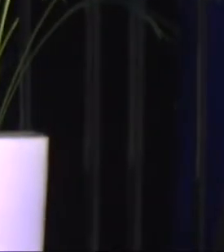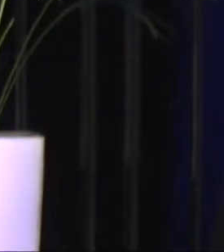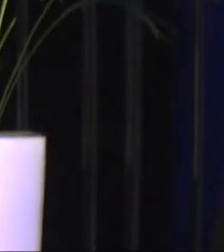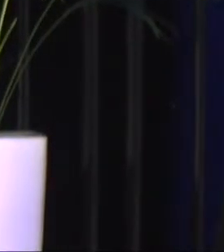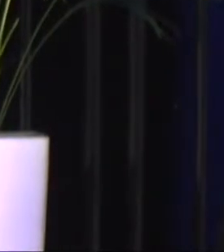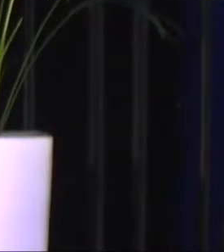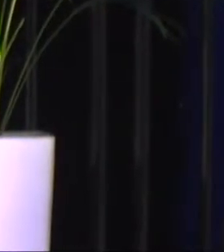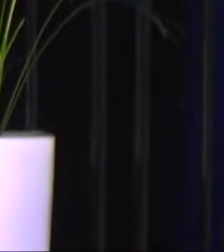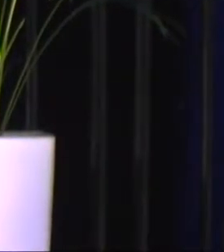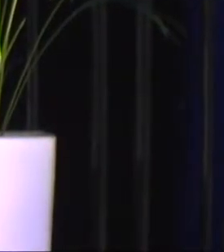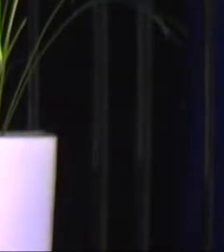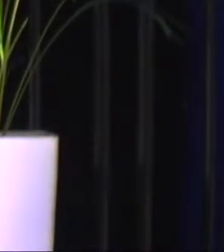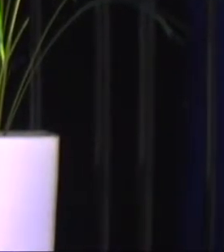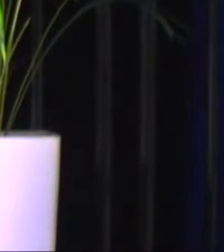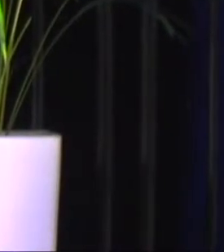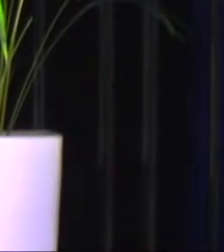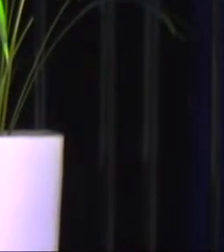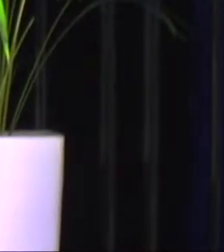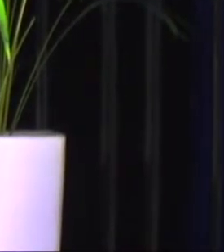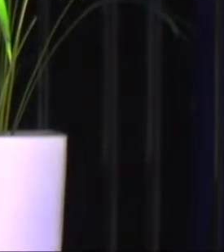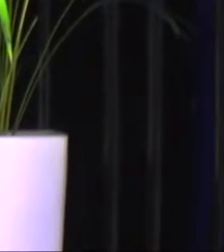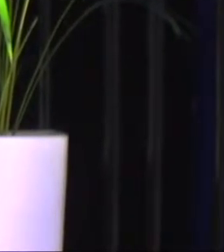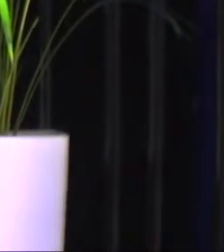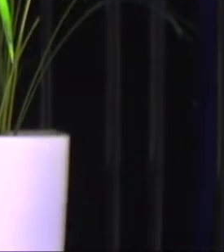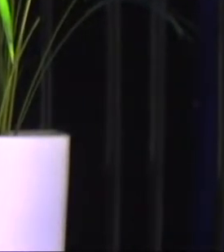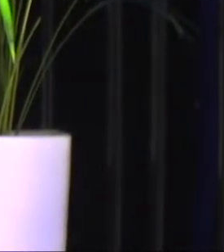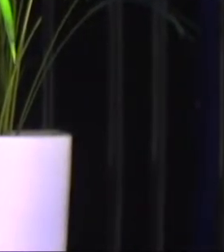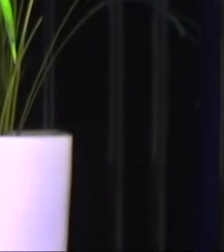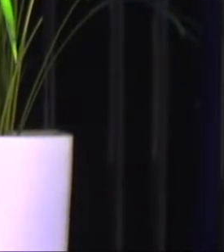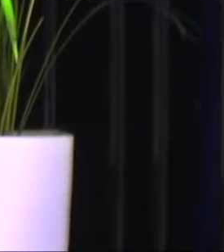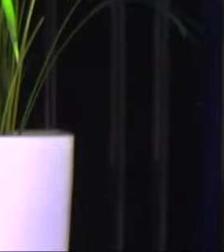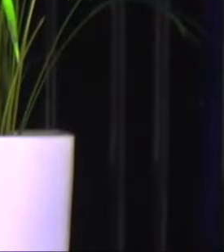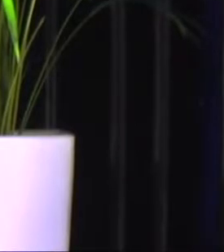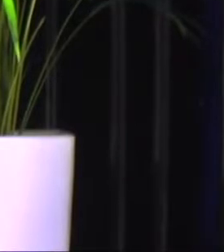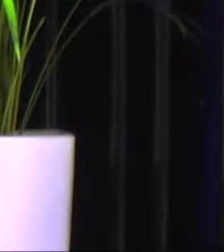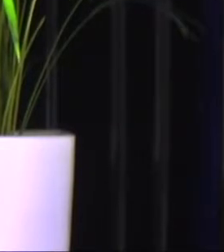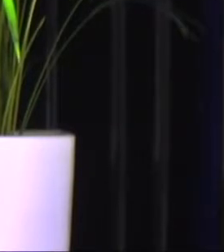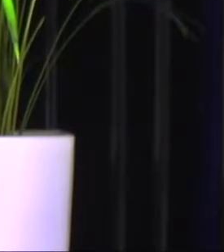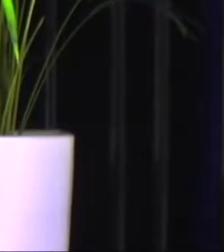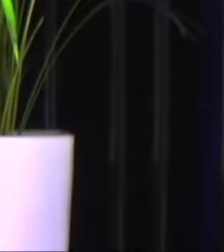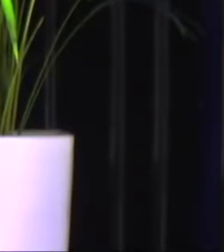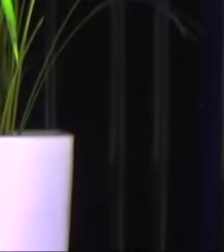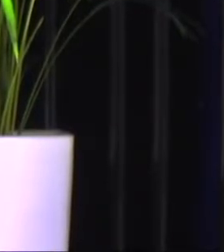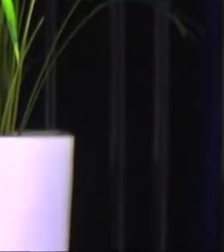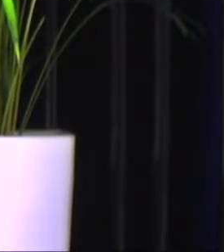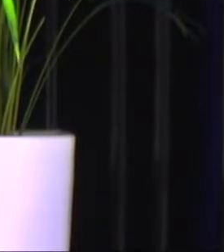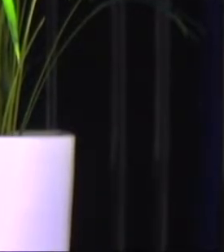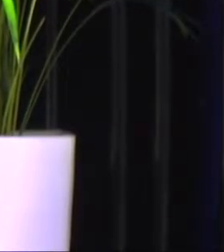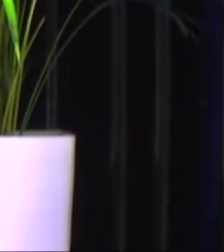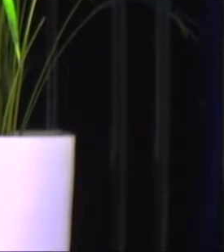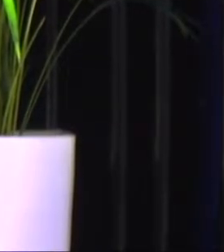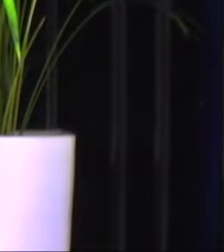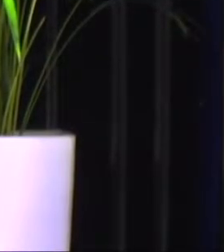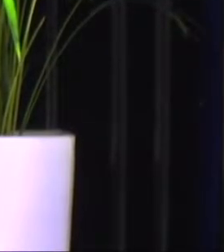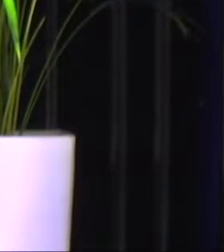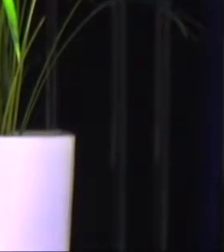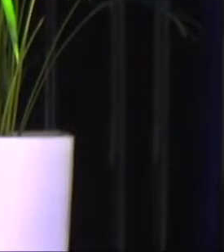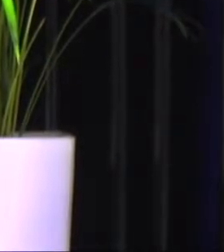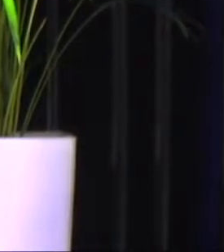important throughout the day, as much as it's important to encourage our students. So this song actually was